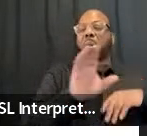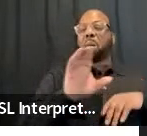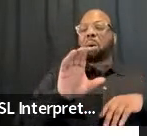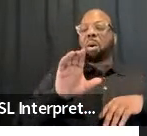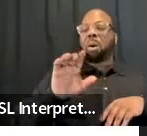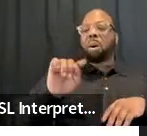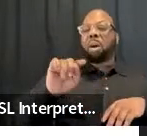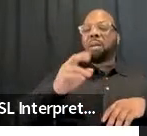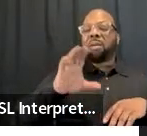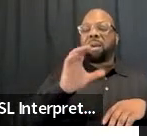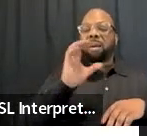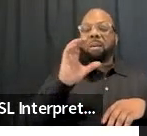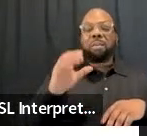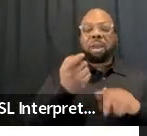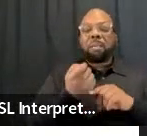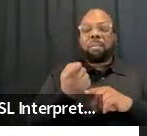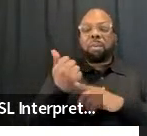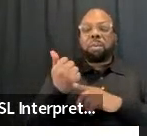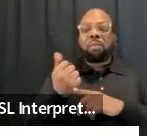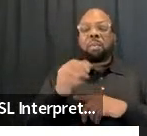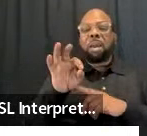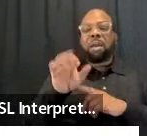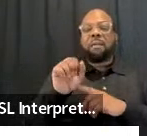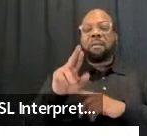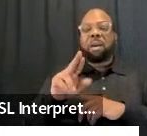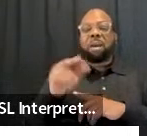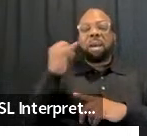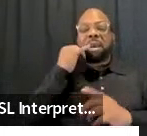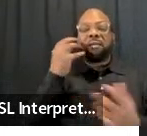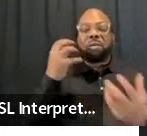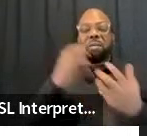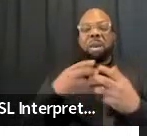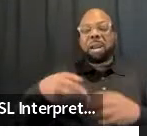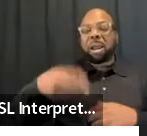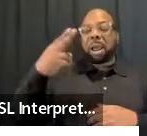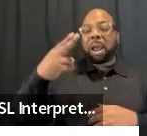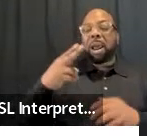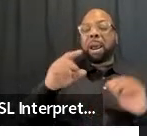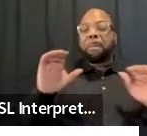your FAR, provided you meet high performance requirements.